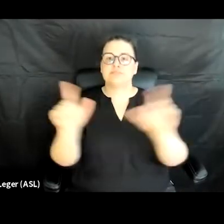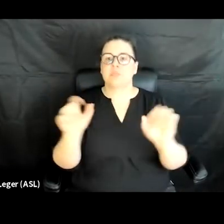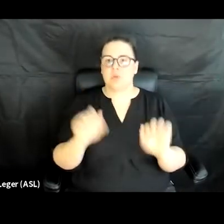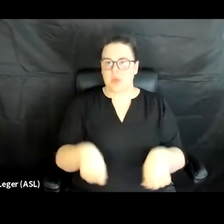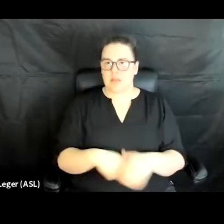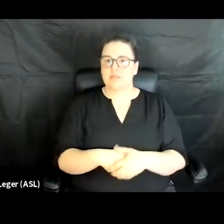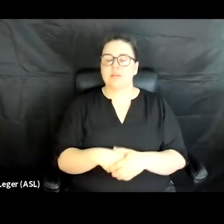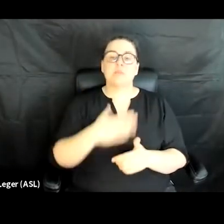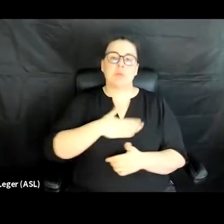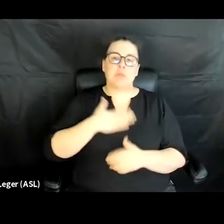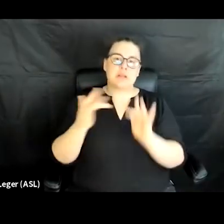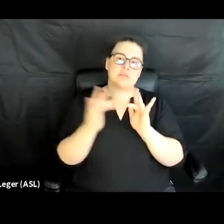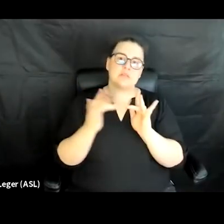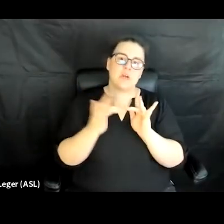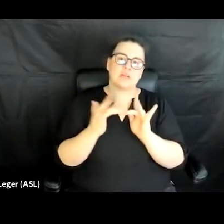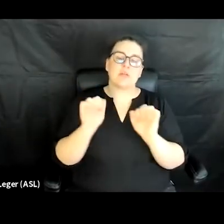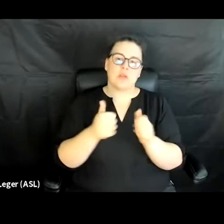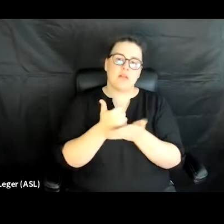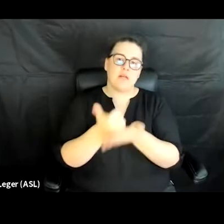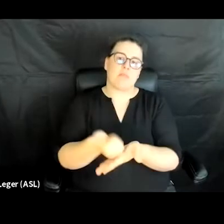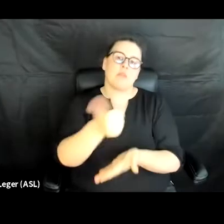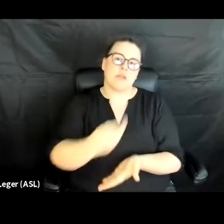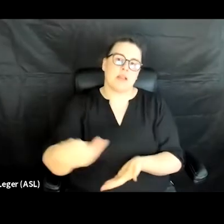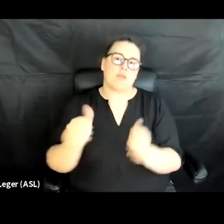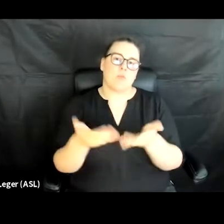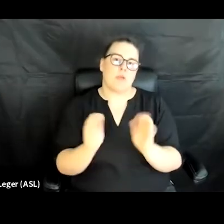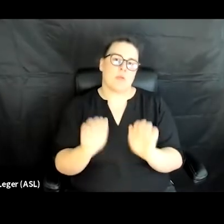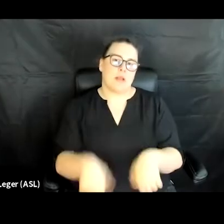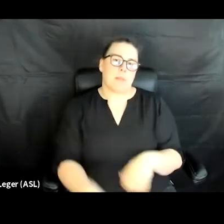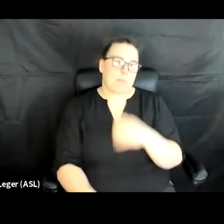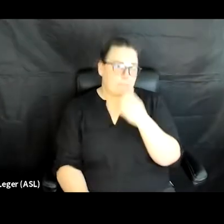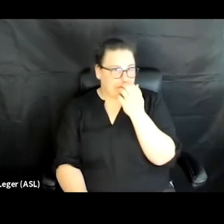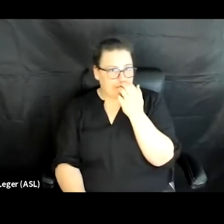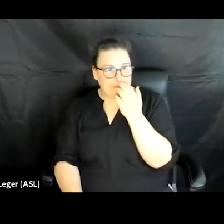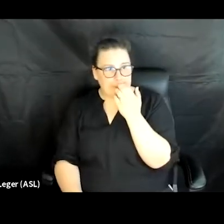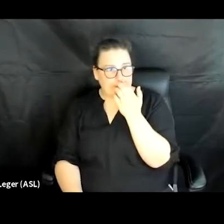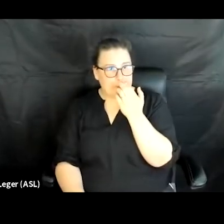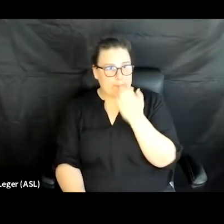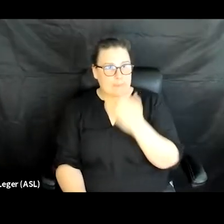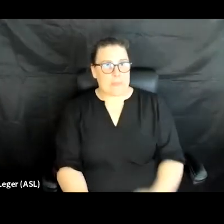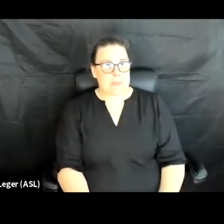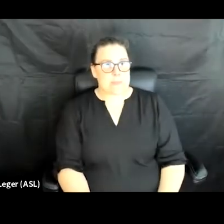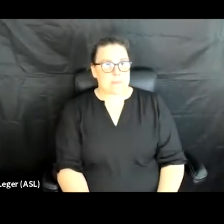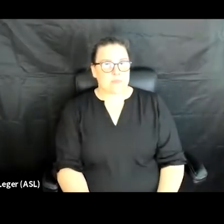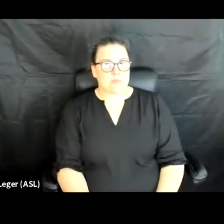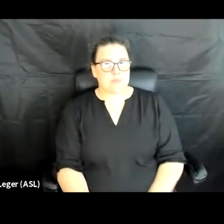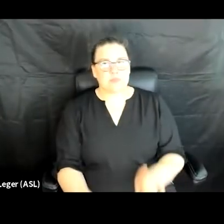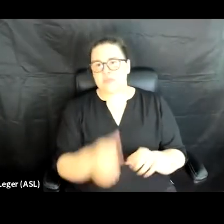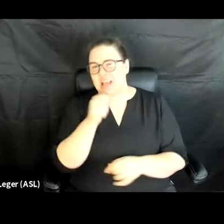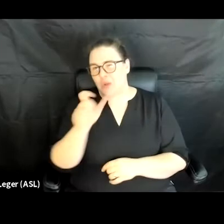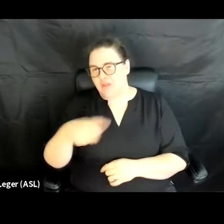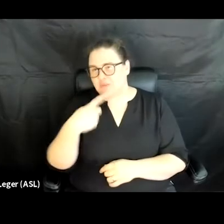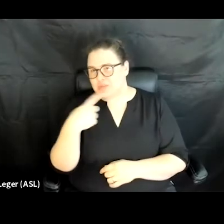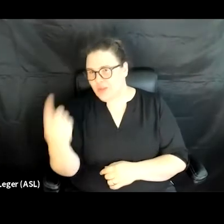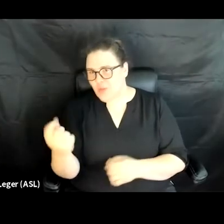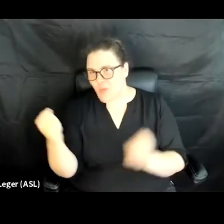to us and we can assist in any way that we are able. Next slide, please. So I very likely don't have to tell you all that